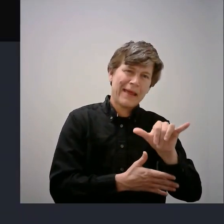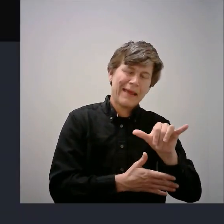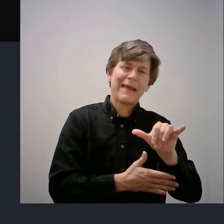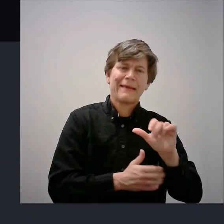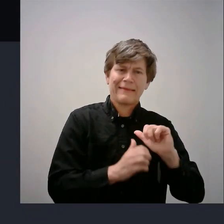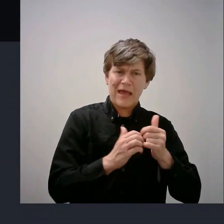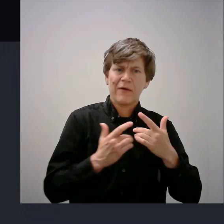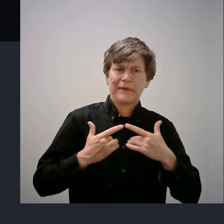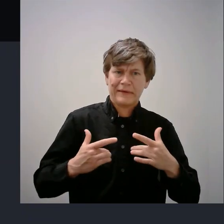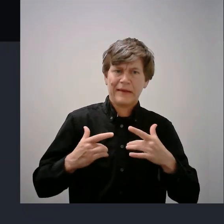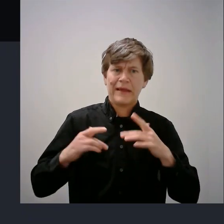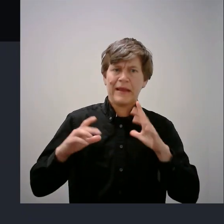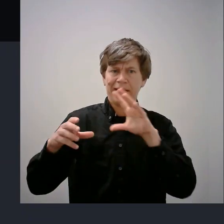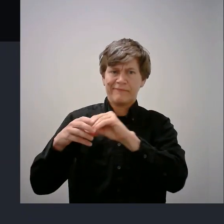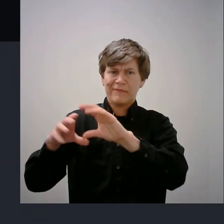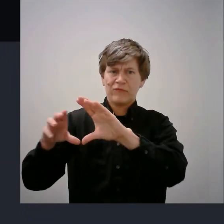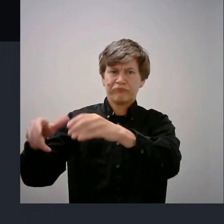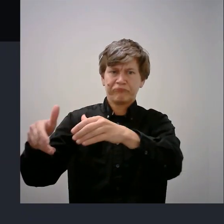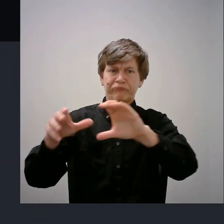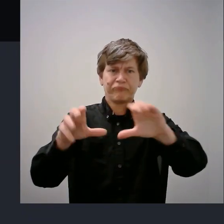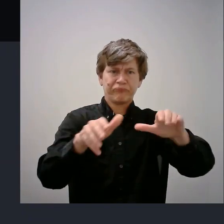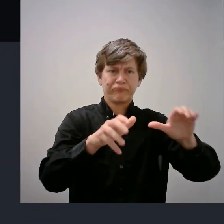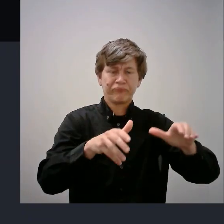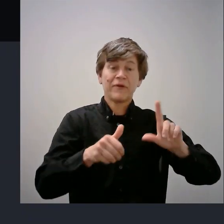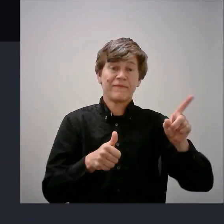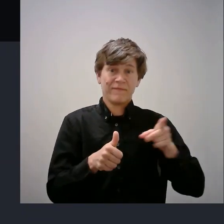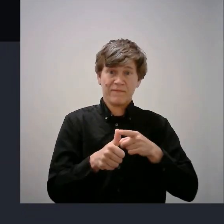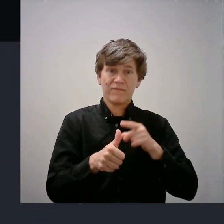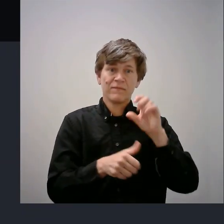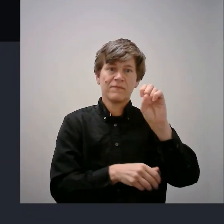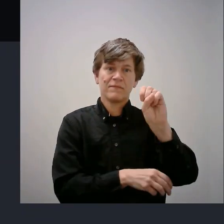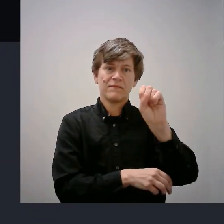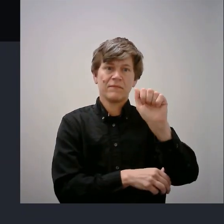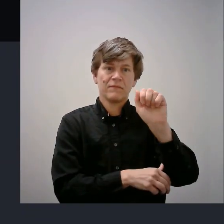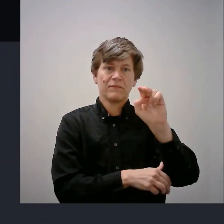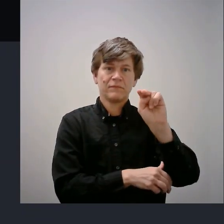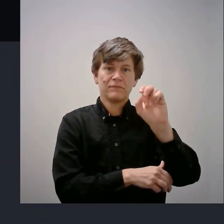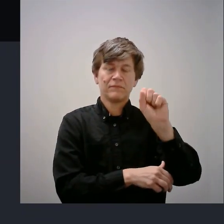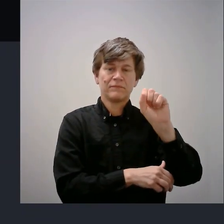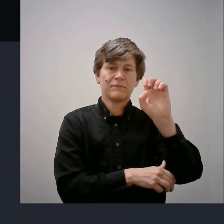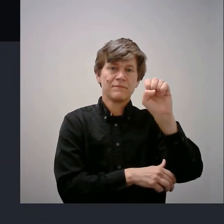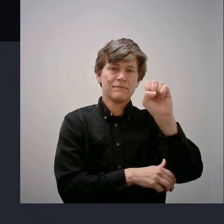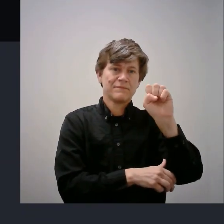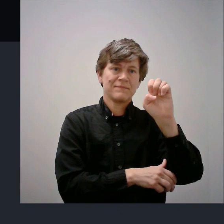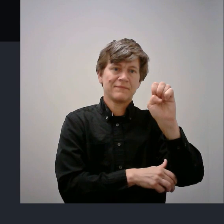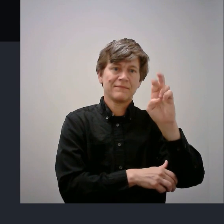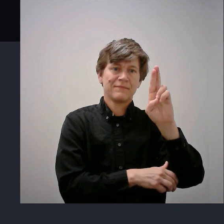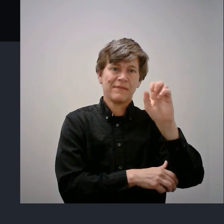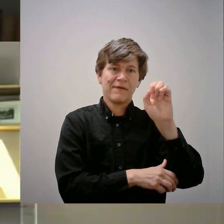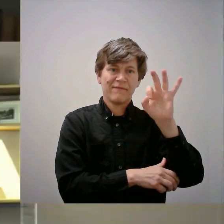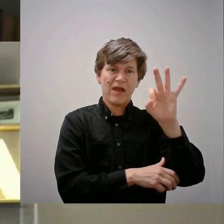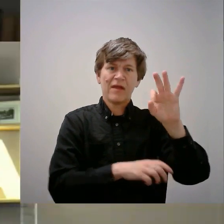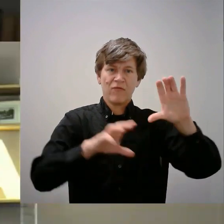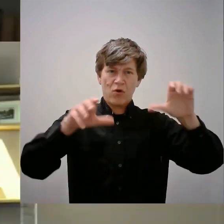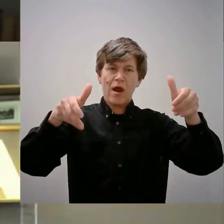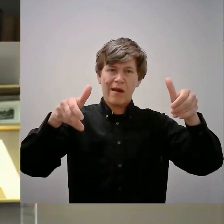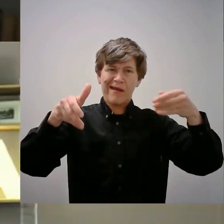sans serif. Some popular examples you see here, like Gill Sans, or Roboto, or